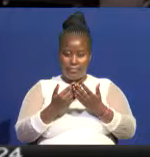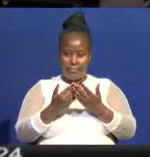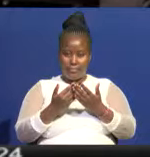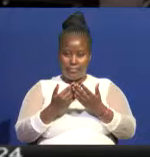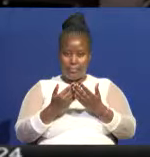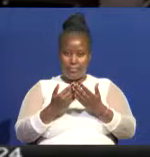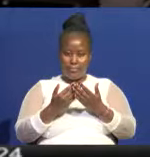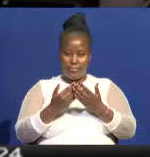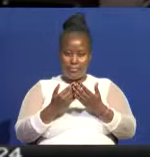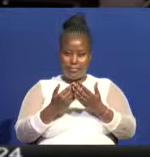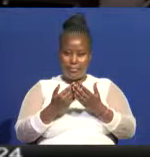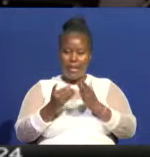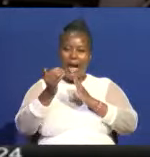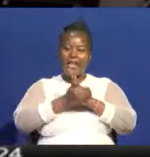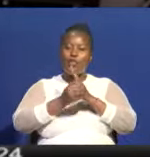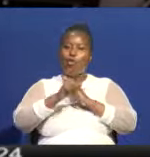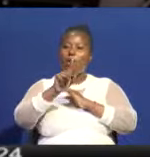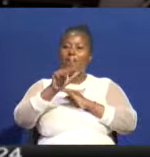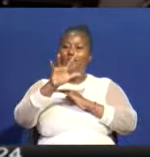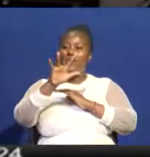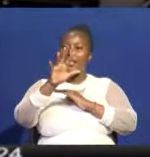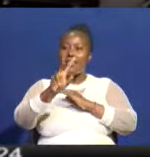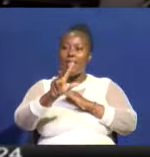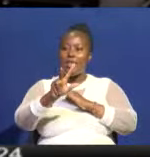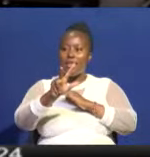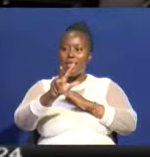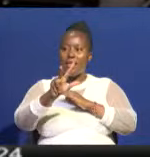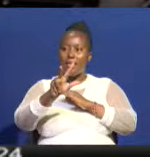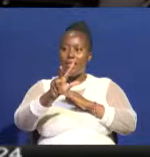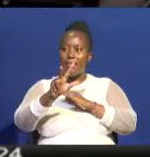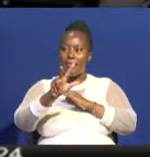At Article